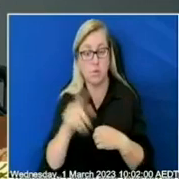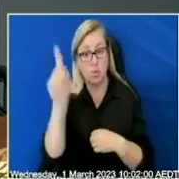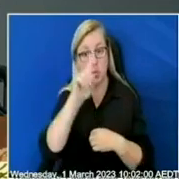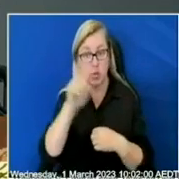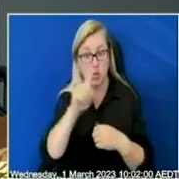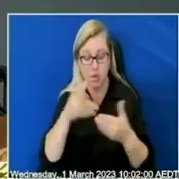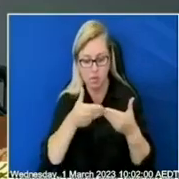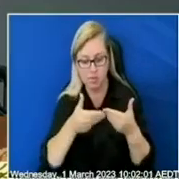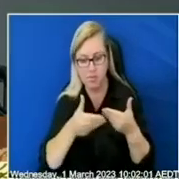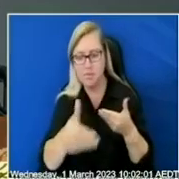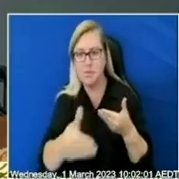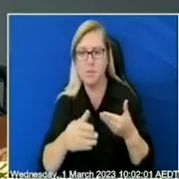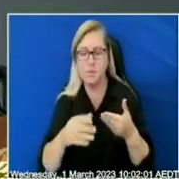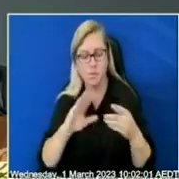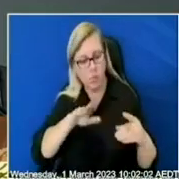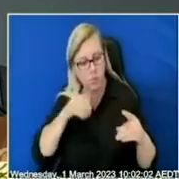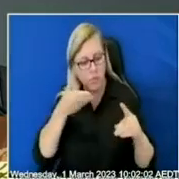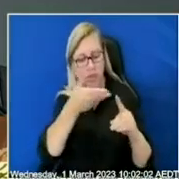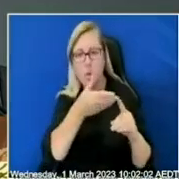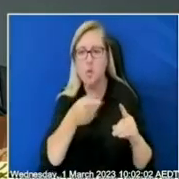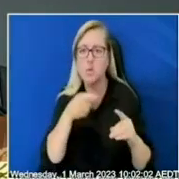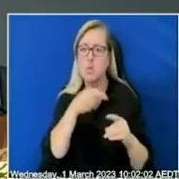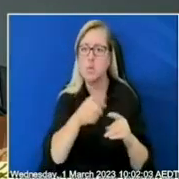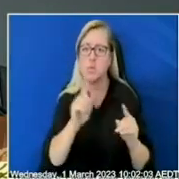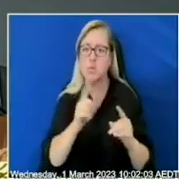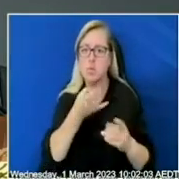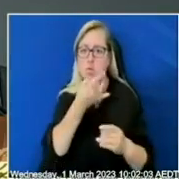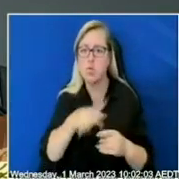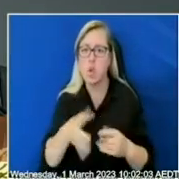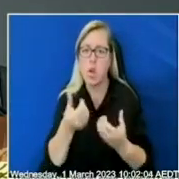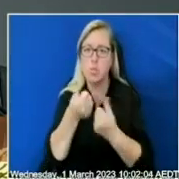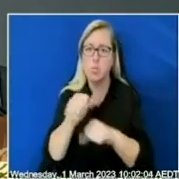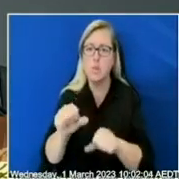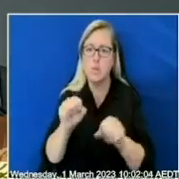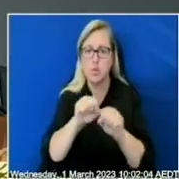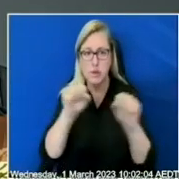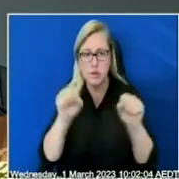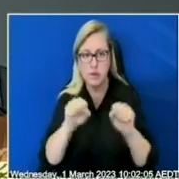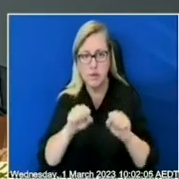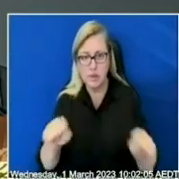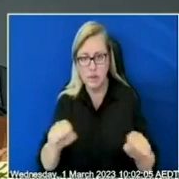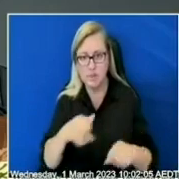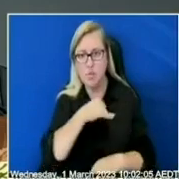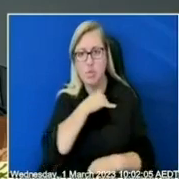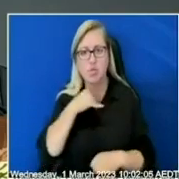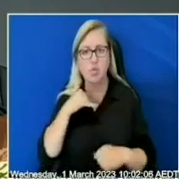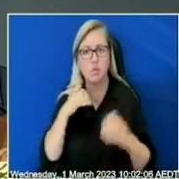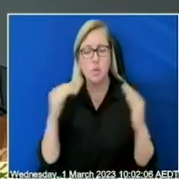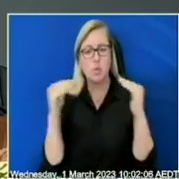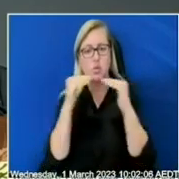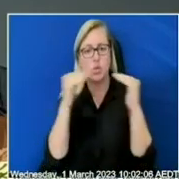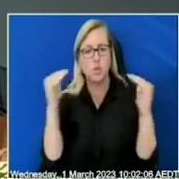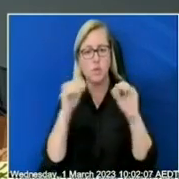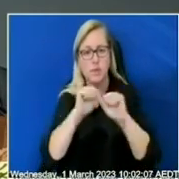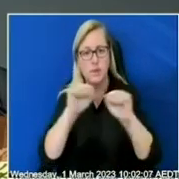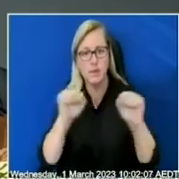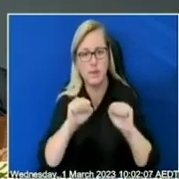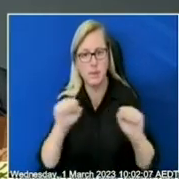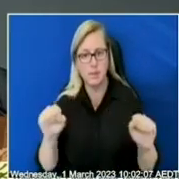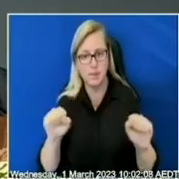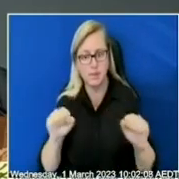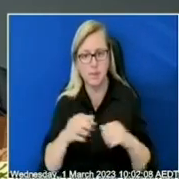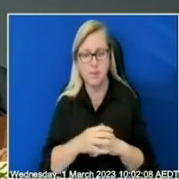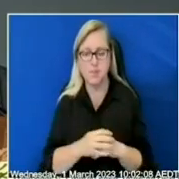child protection system and the criminal justice system. Over the next week and a half,